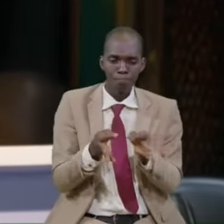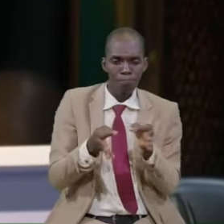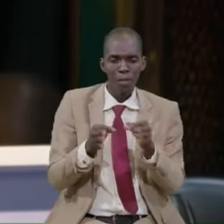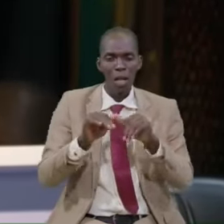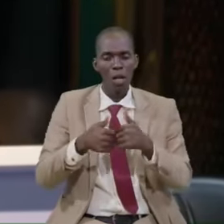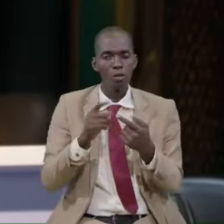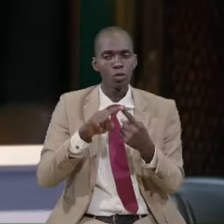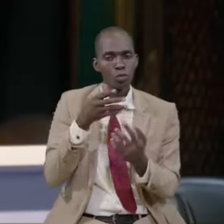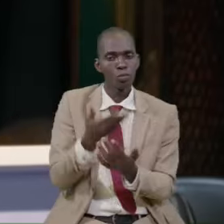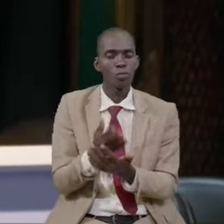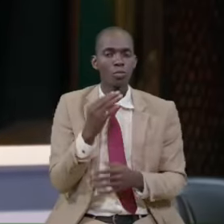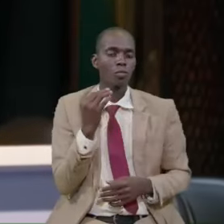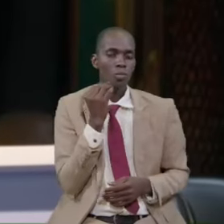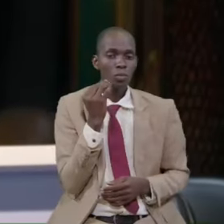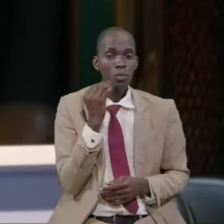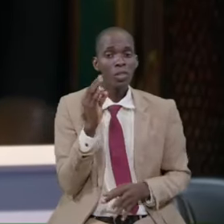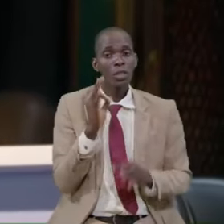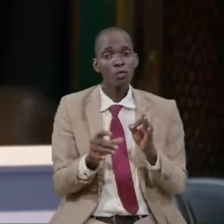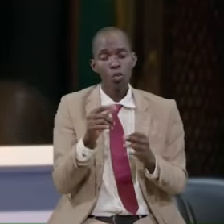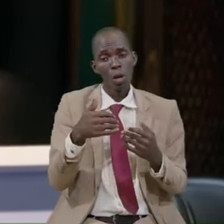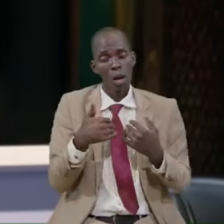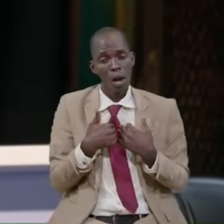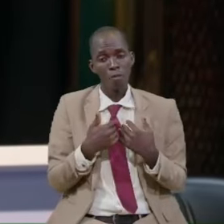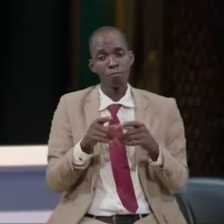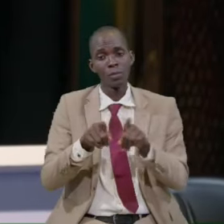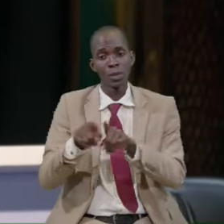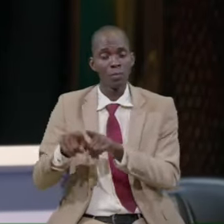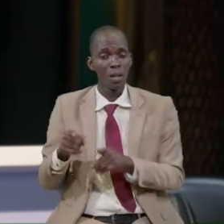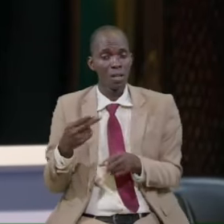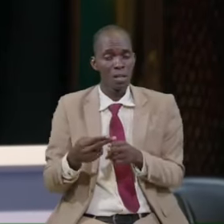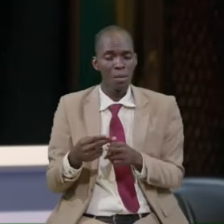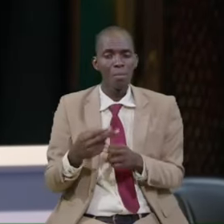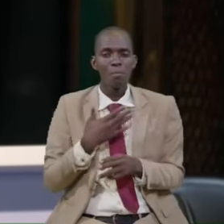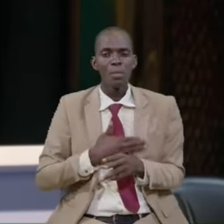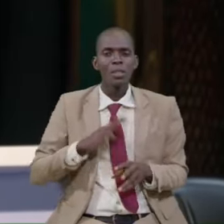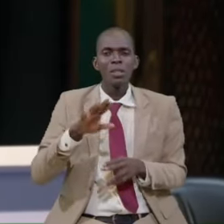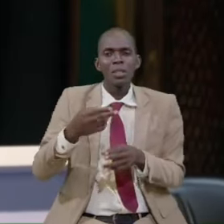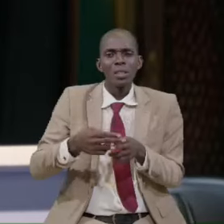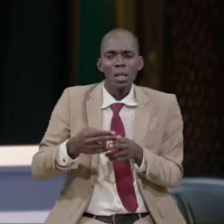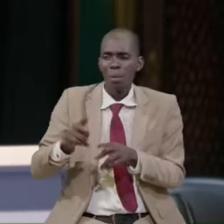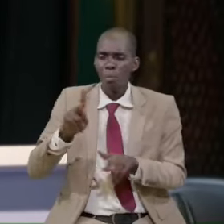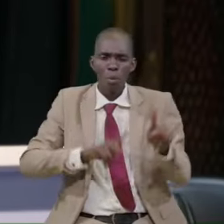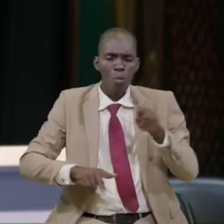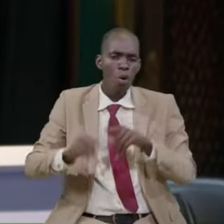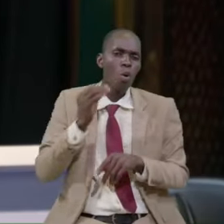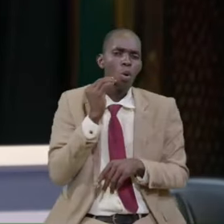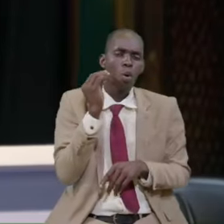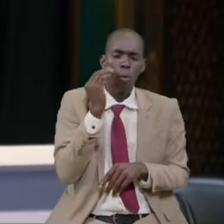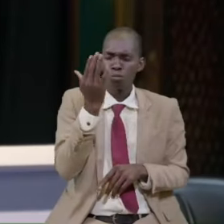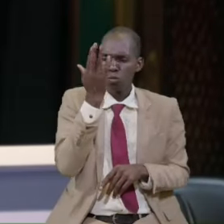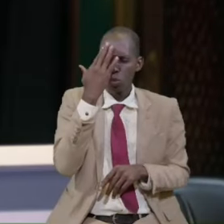landmark that will define your house very well, behind the school, behind the